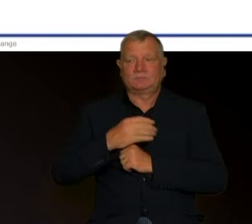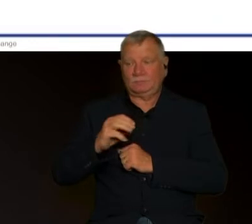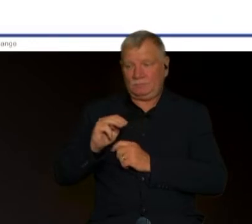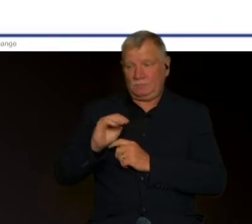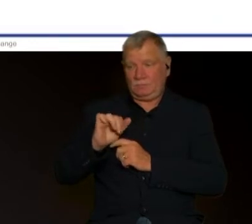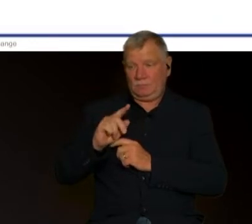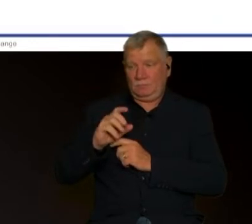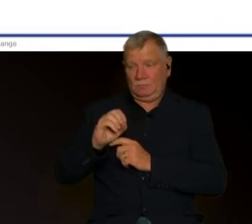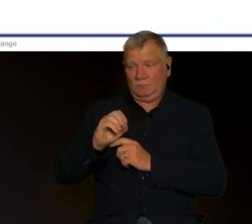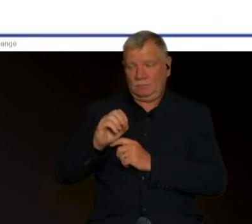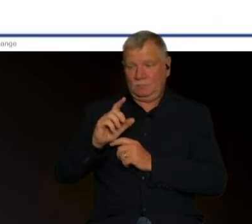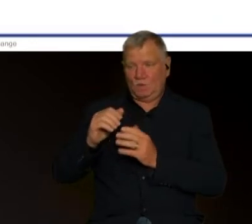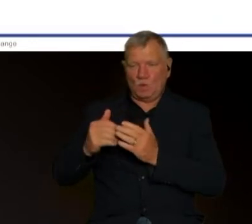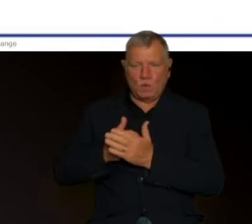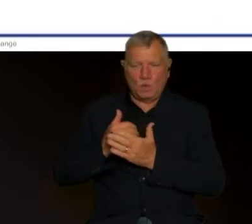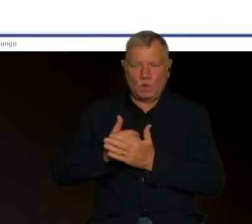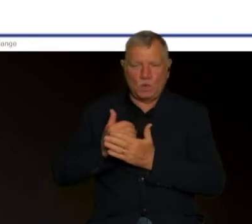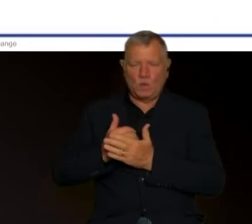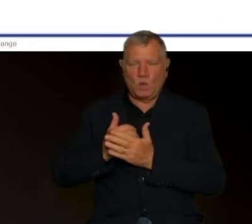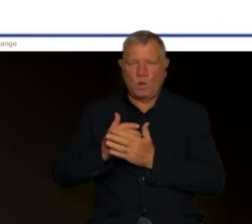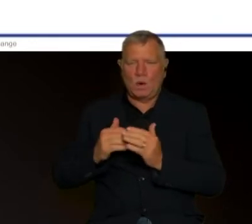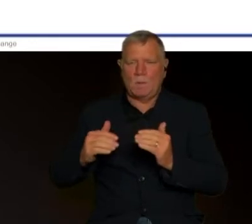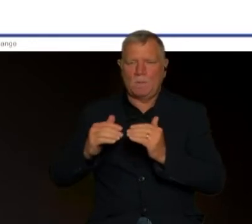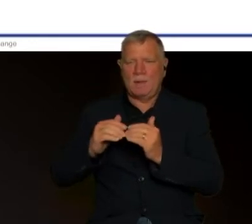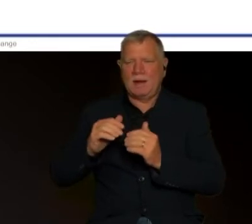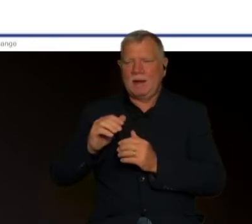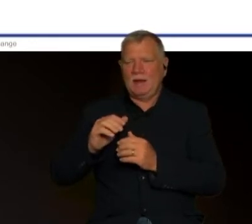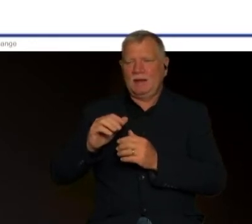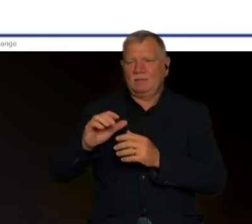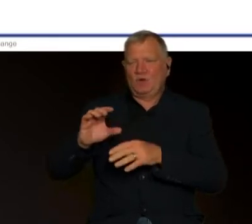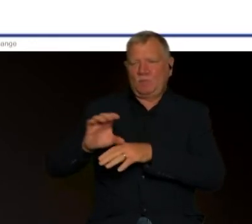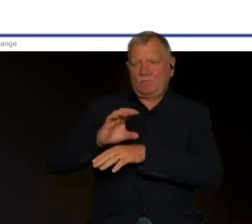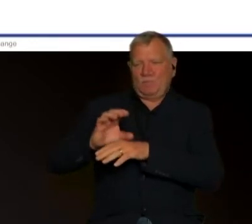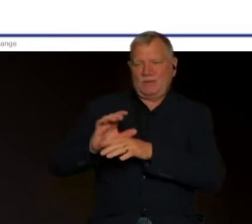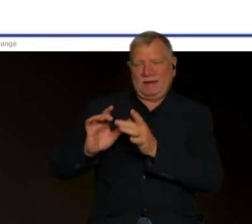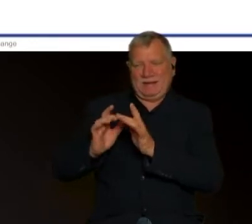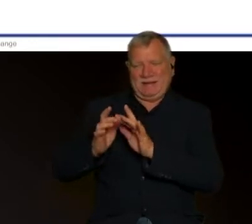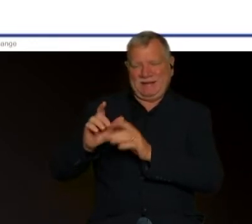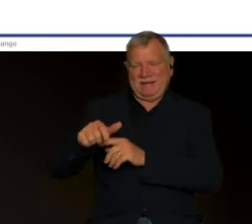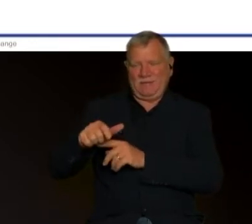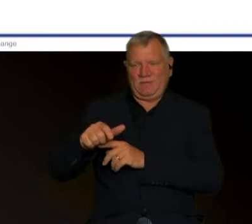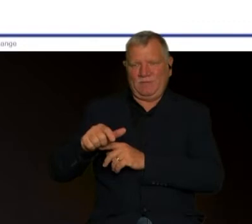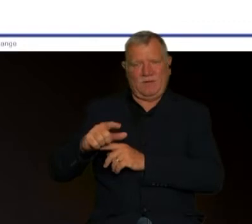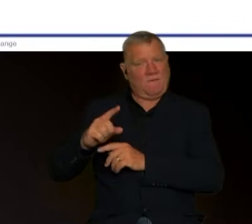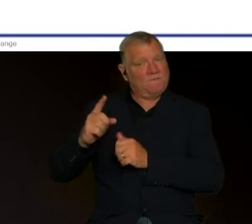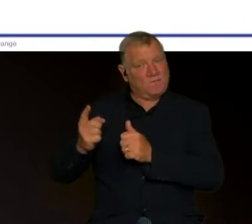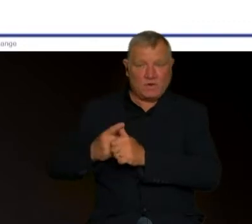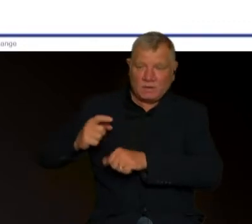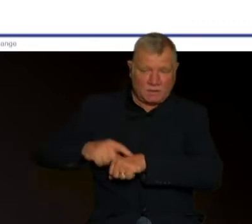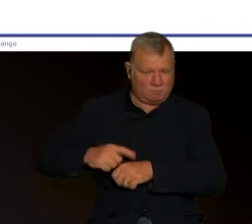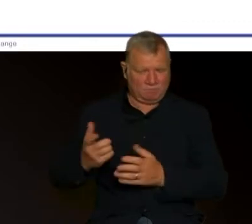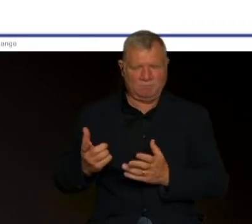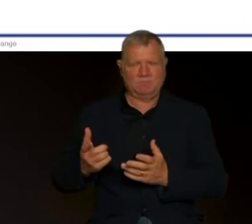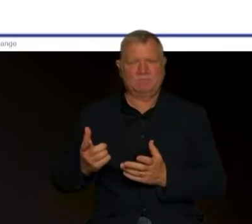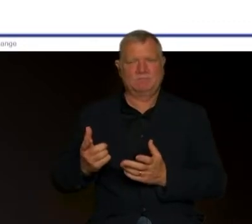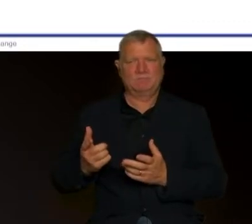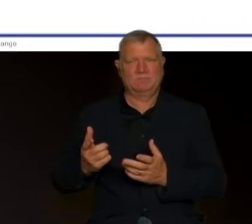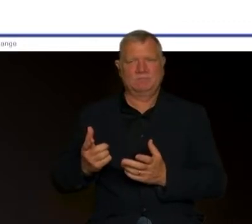by Director Maldonado and her office, we created a new digital platform, and for the first time ever,